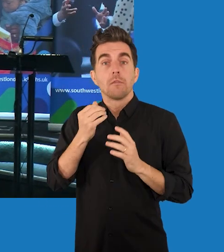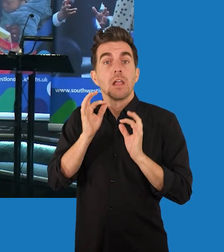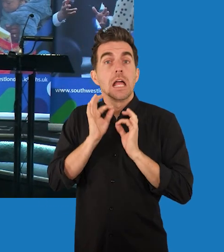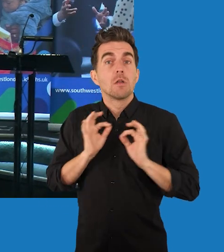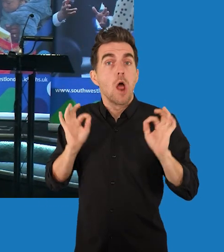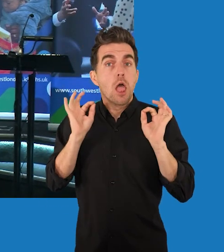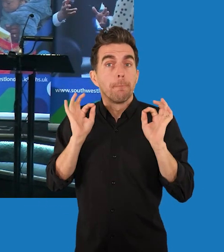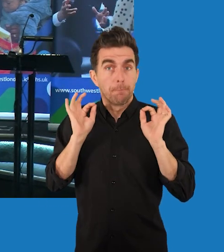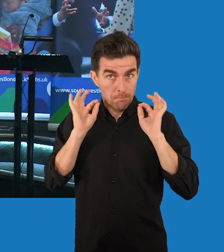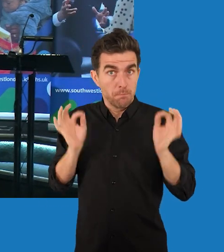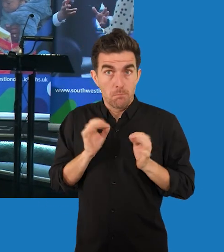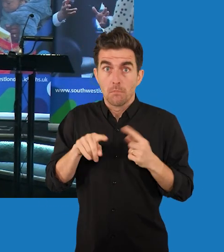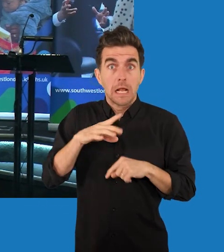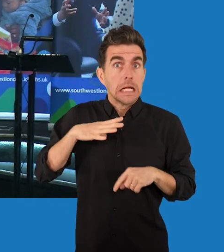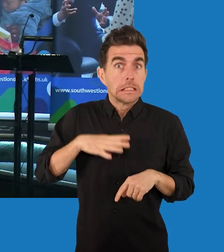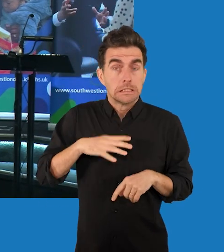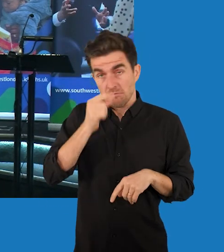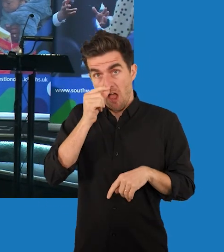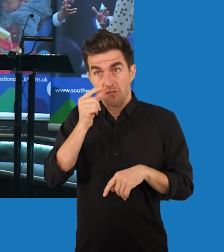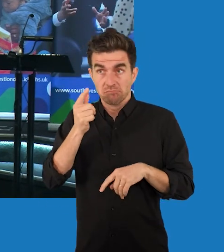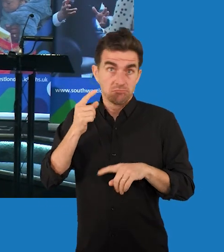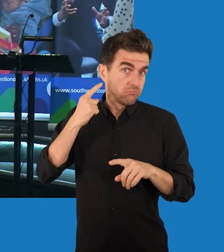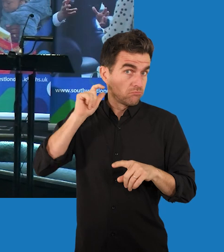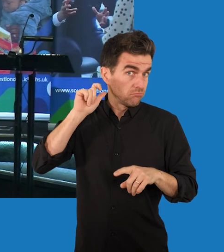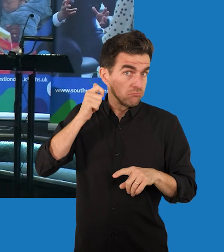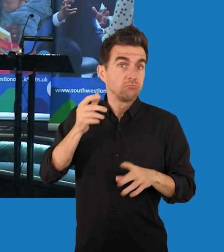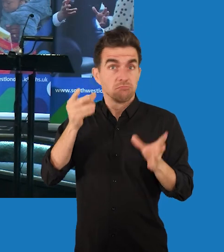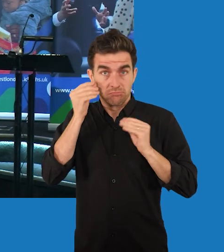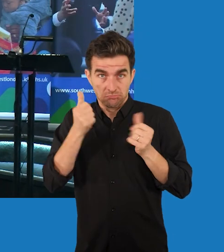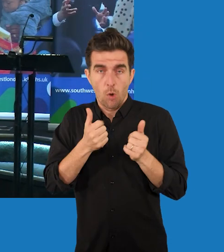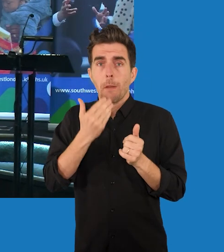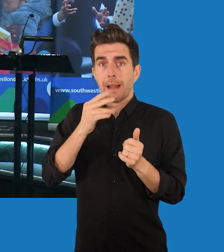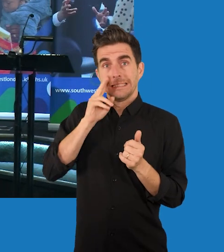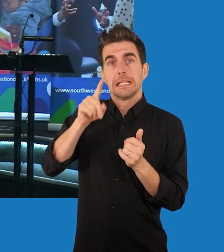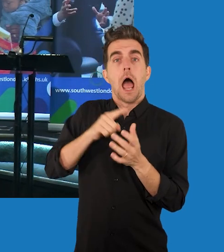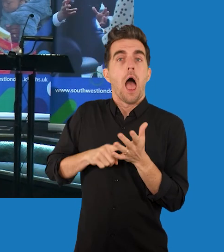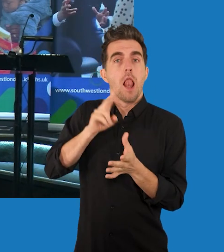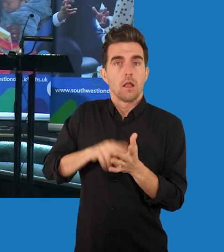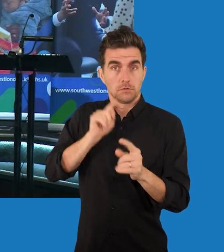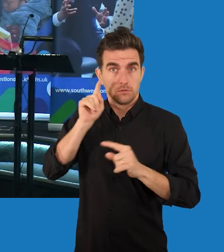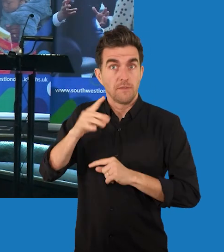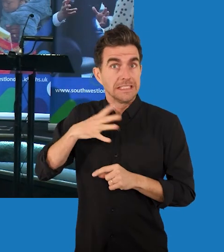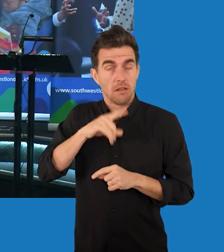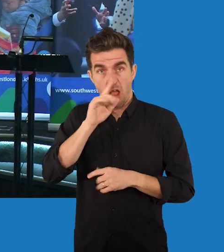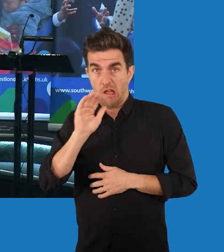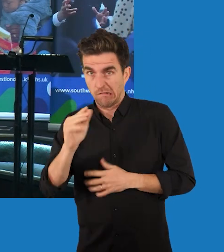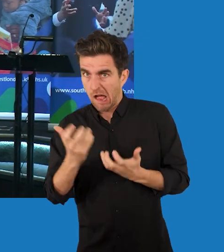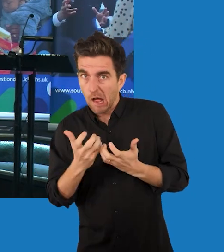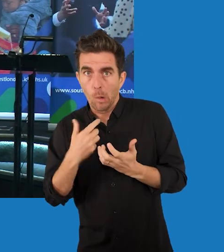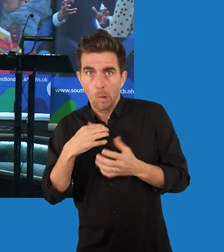loop is available should anyone need to access it, and please see Alan at the back should you need